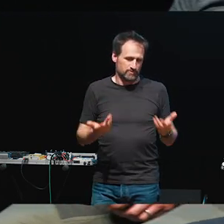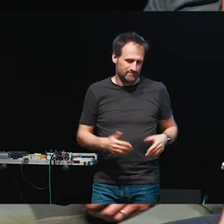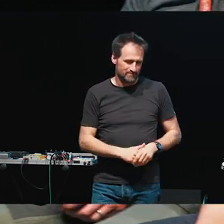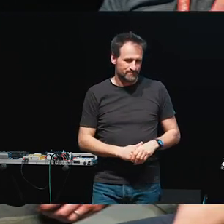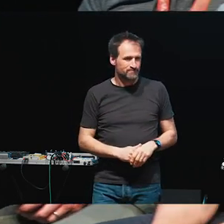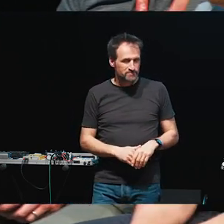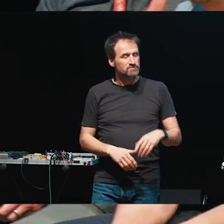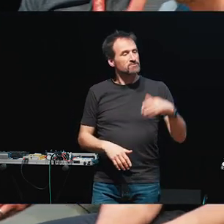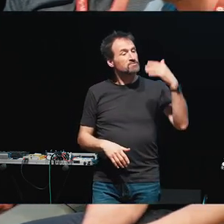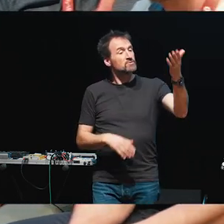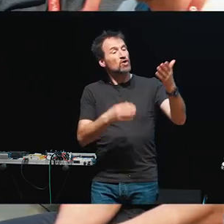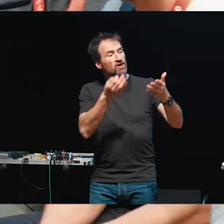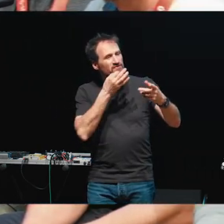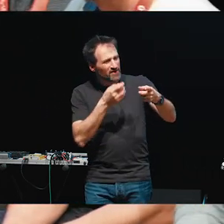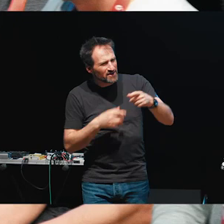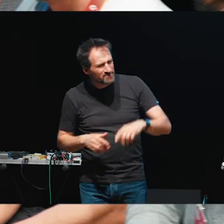Go.